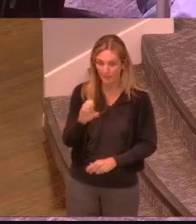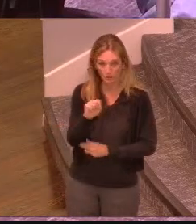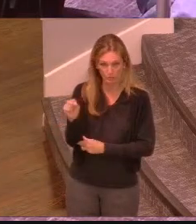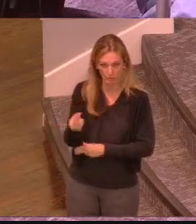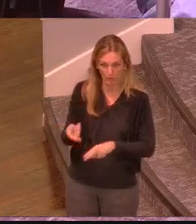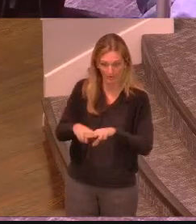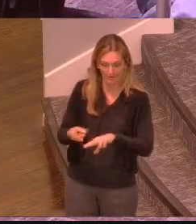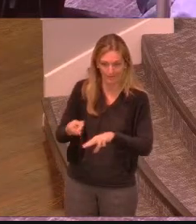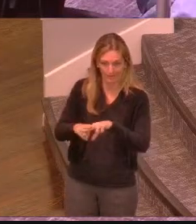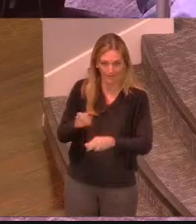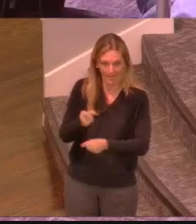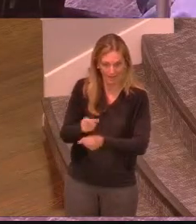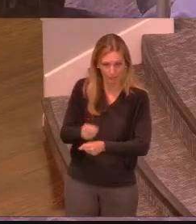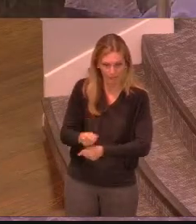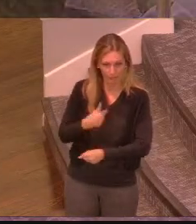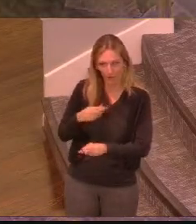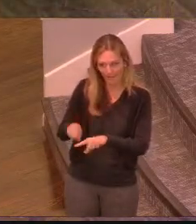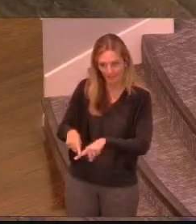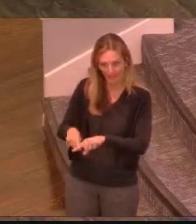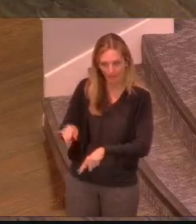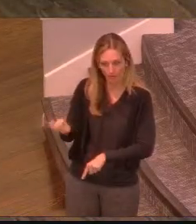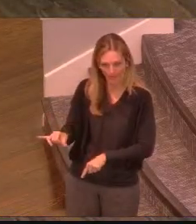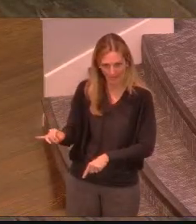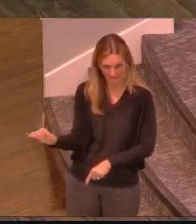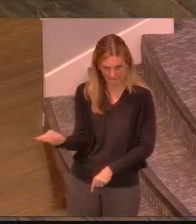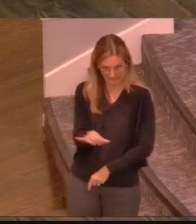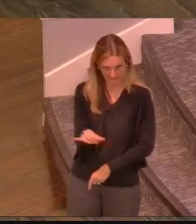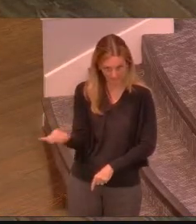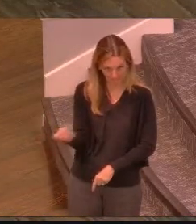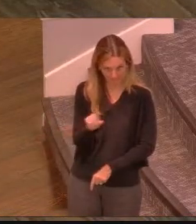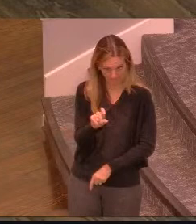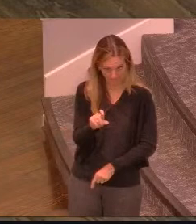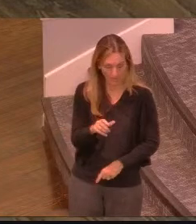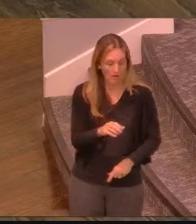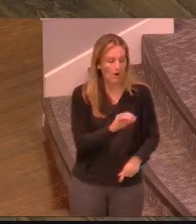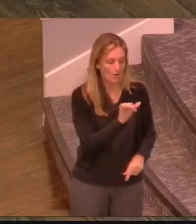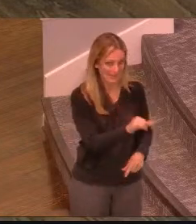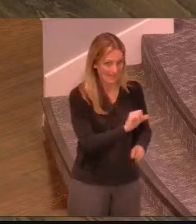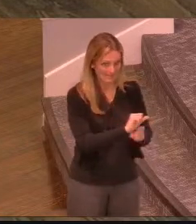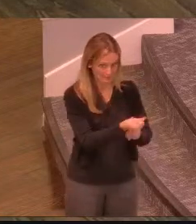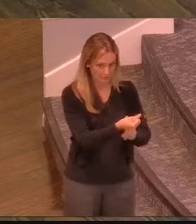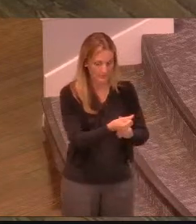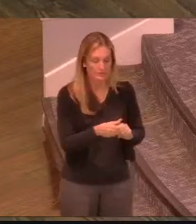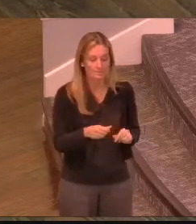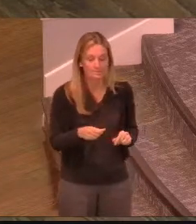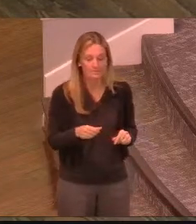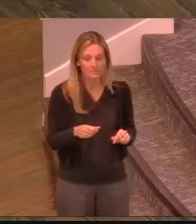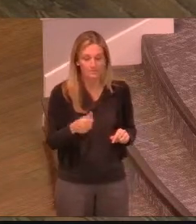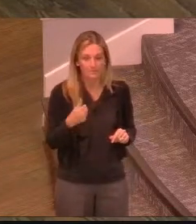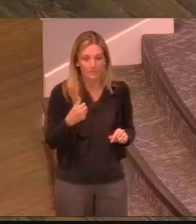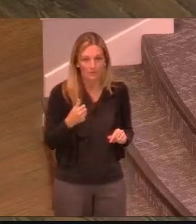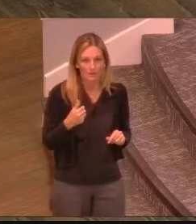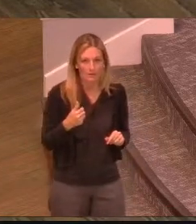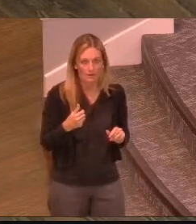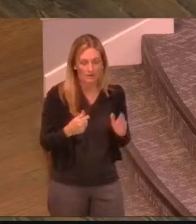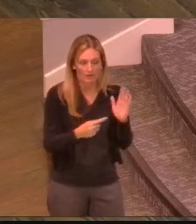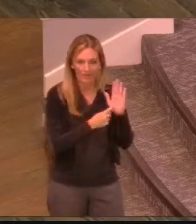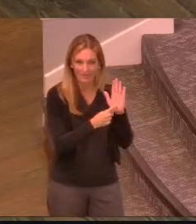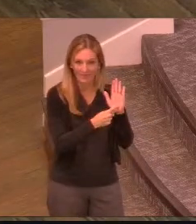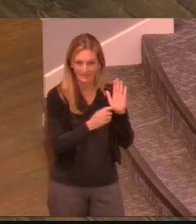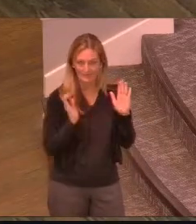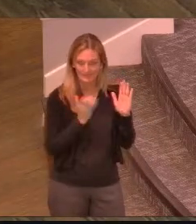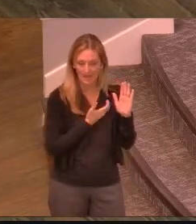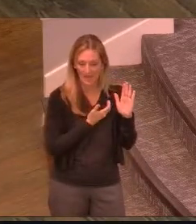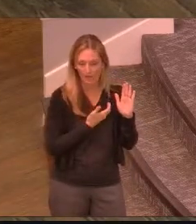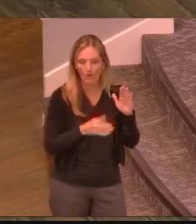count on that. So in that case, Mr. Davis, what we would do, we're presenting you with our base